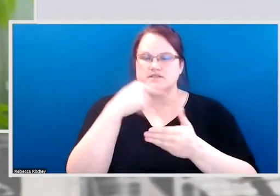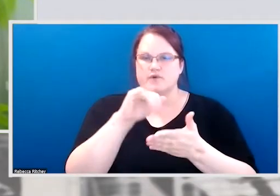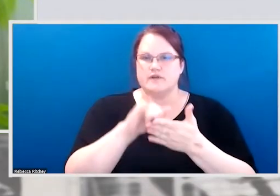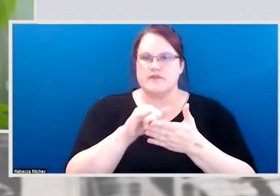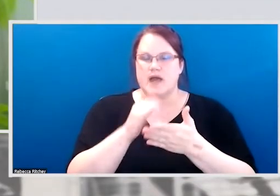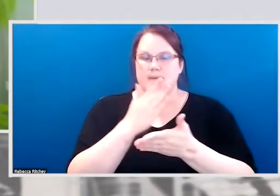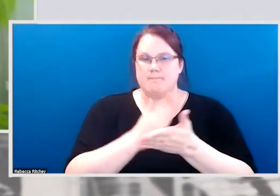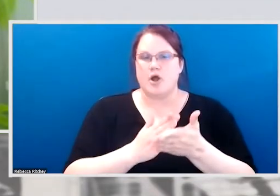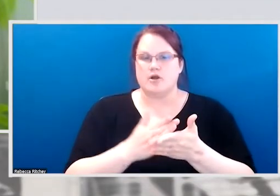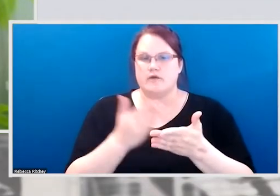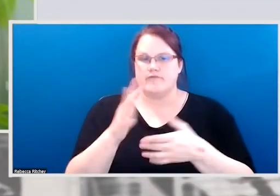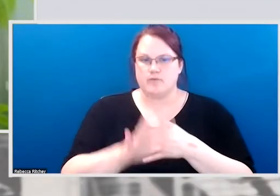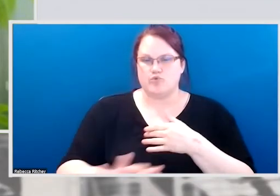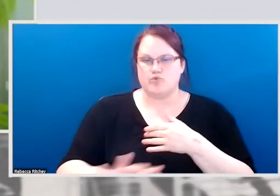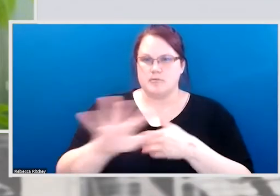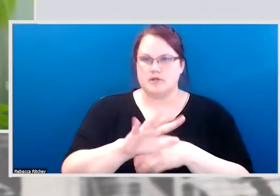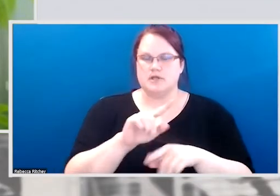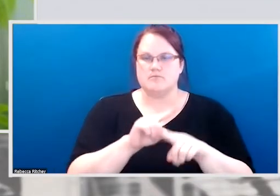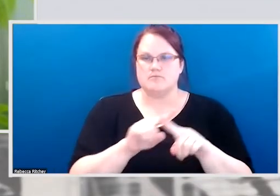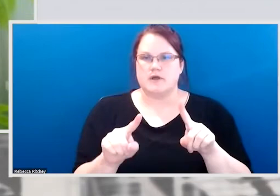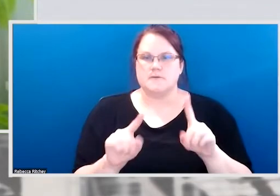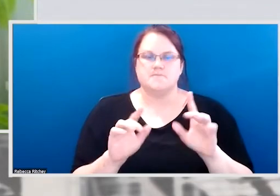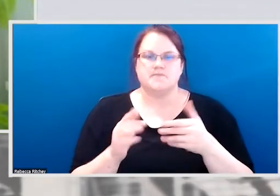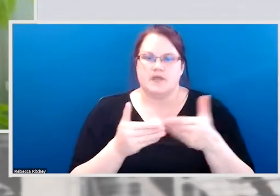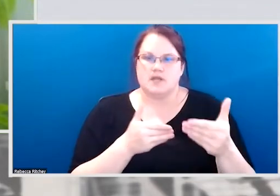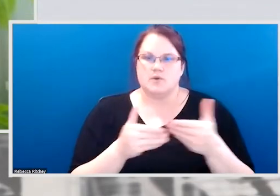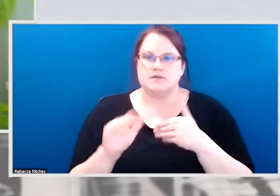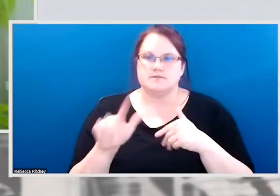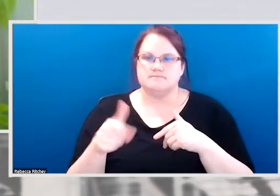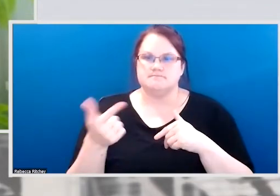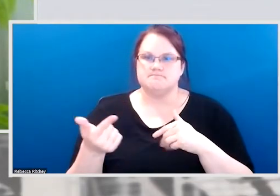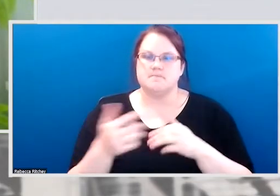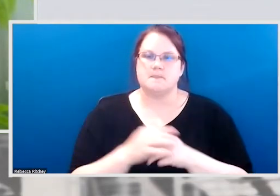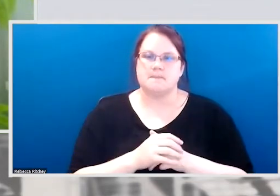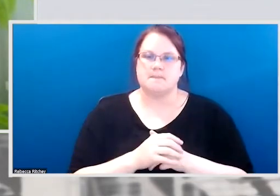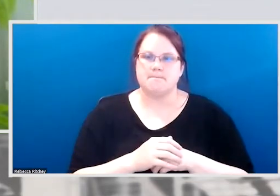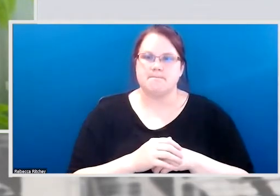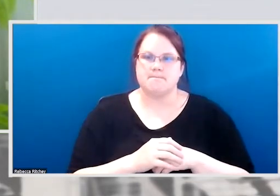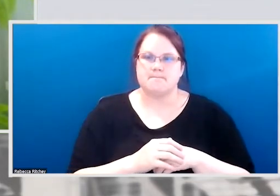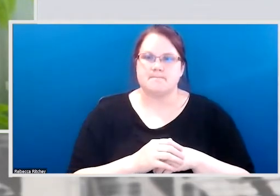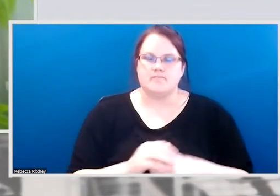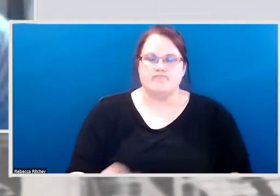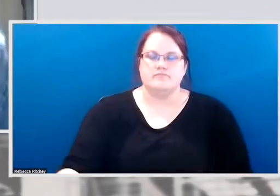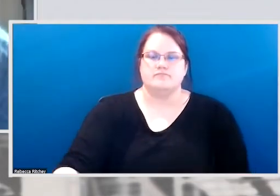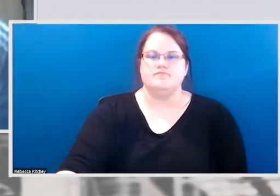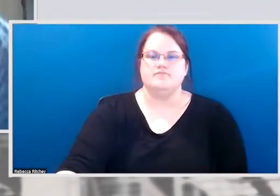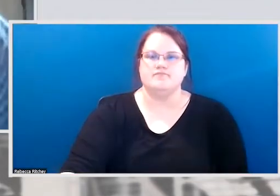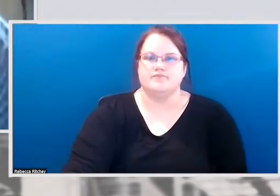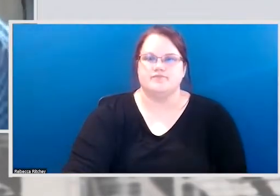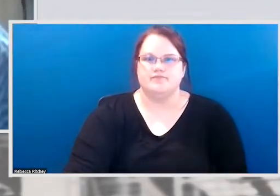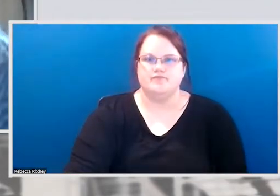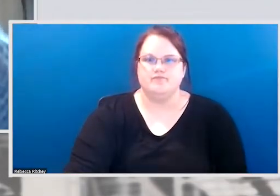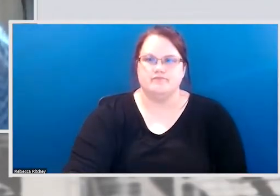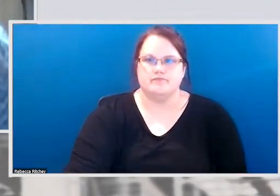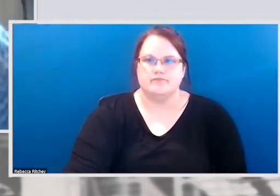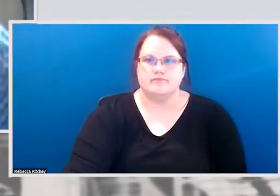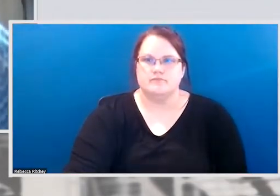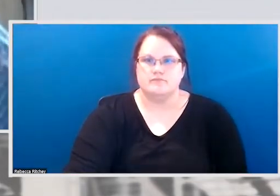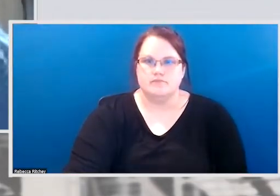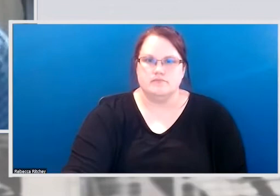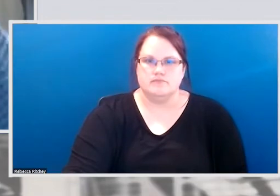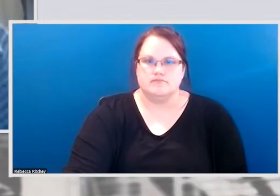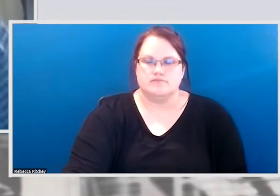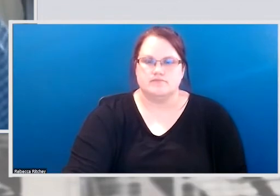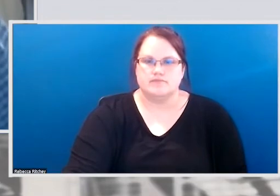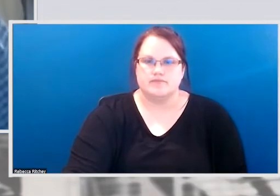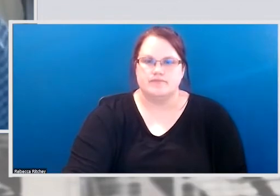But we'll get into more of that just now. So take it away. Thanks, Dave. As Dave noted, my name